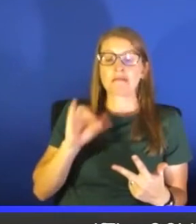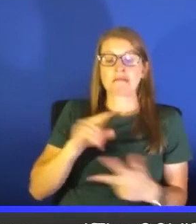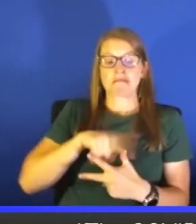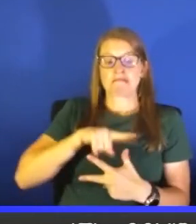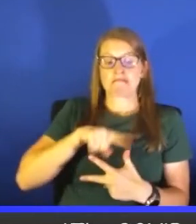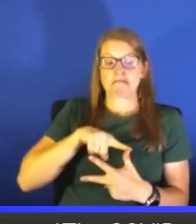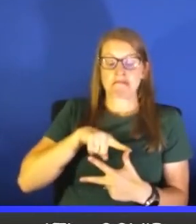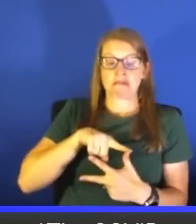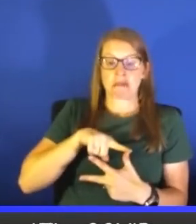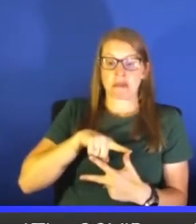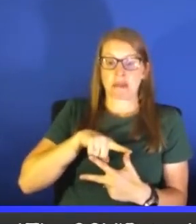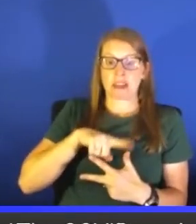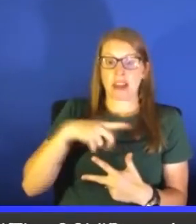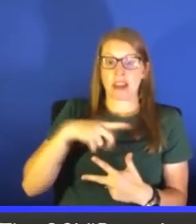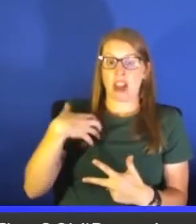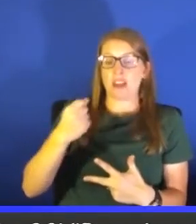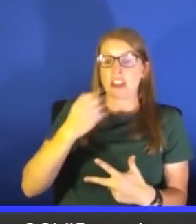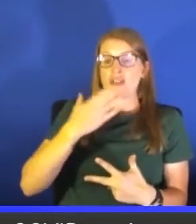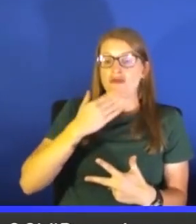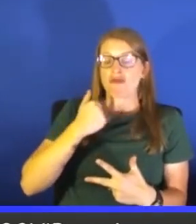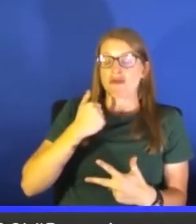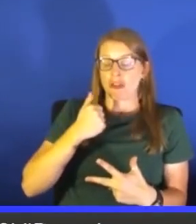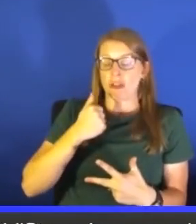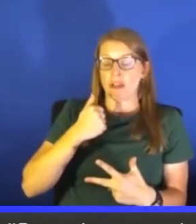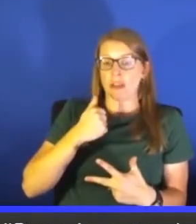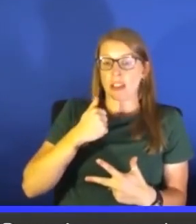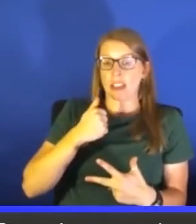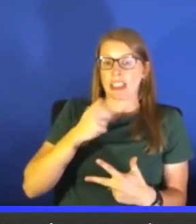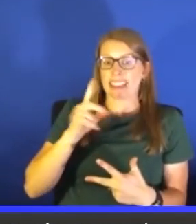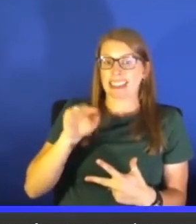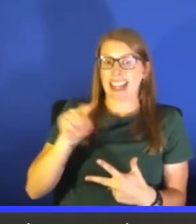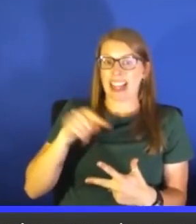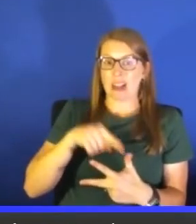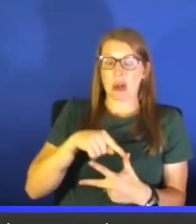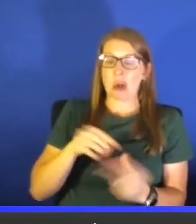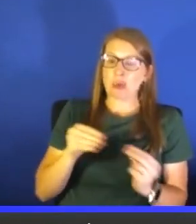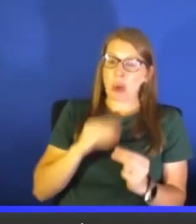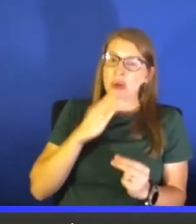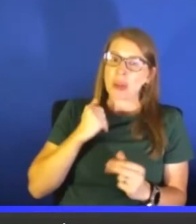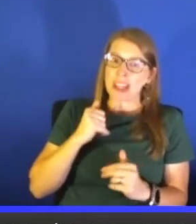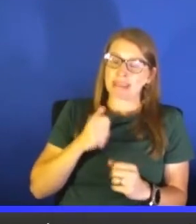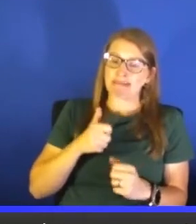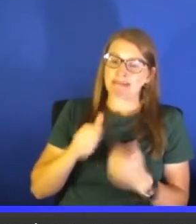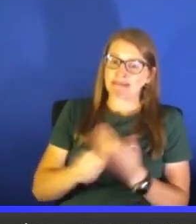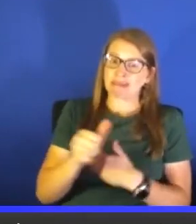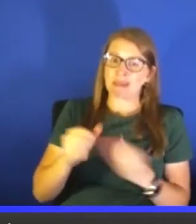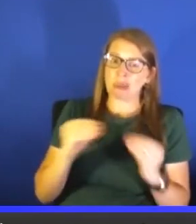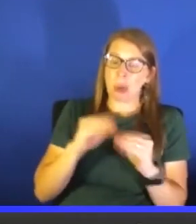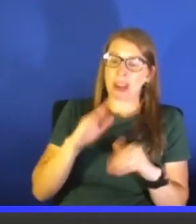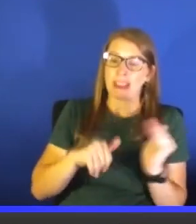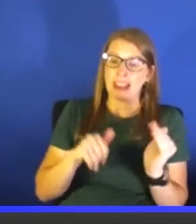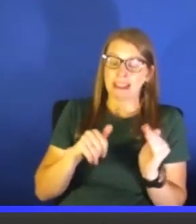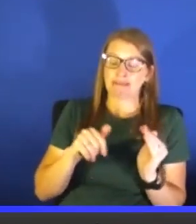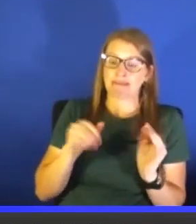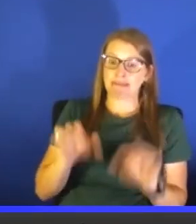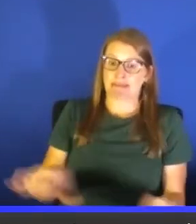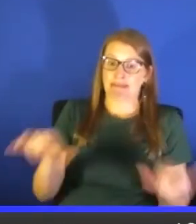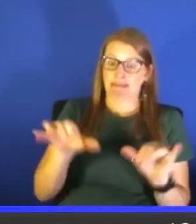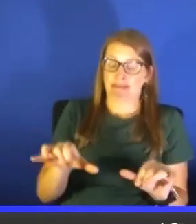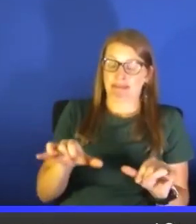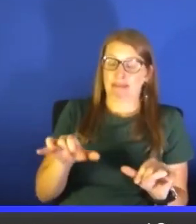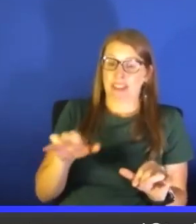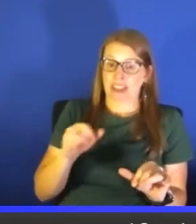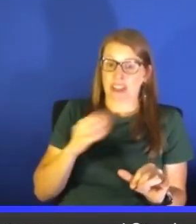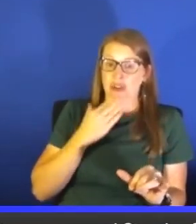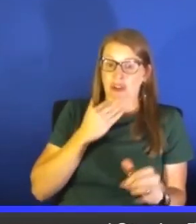sugar alternative, but looking at some of the data, it actually may be more sweet and harmful for you than standard sugars. So I think the jury on that right now